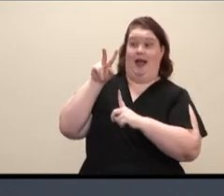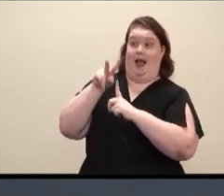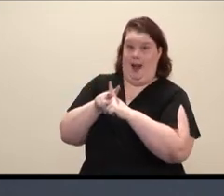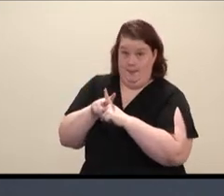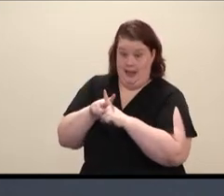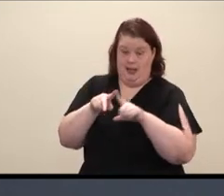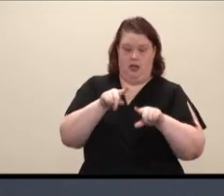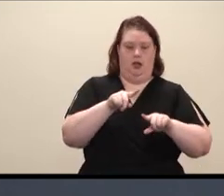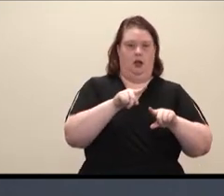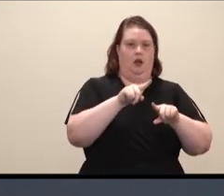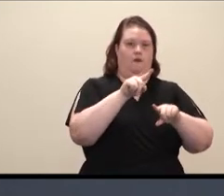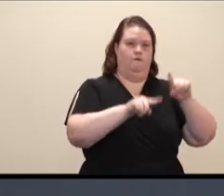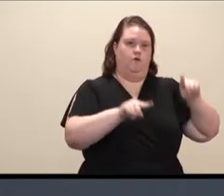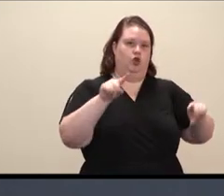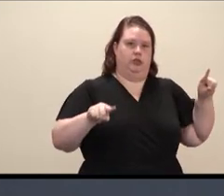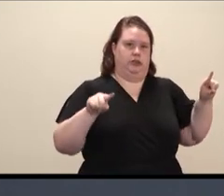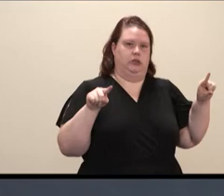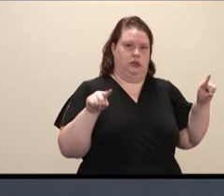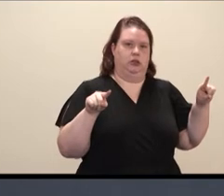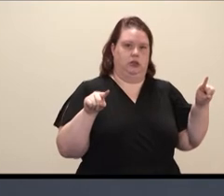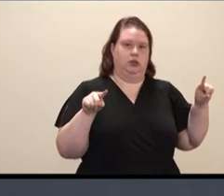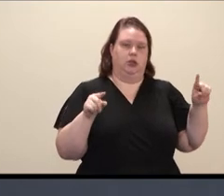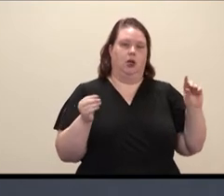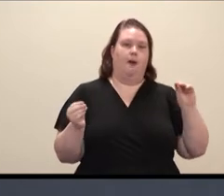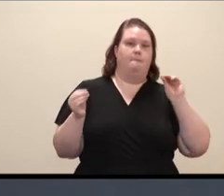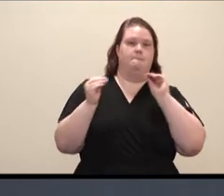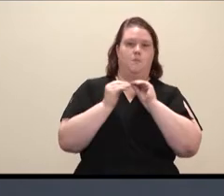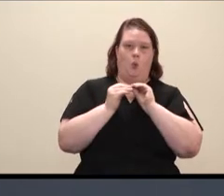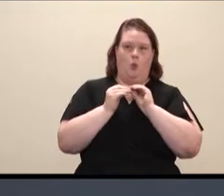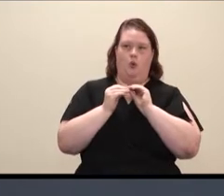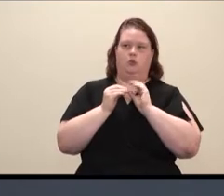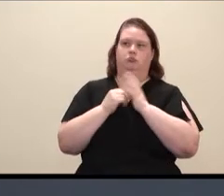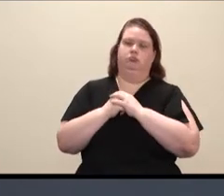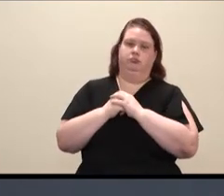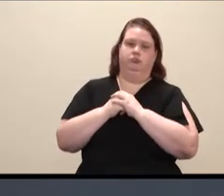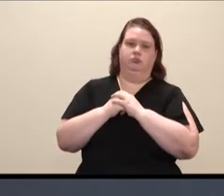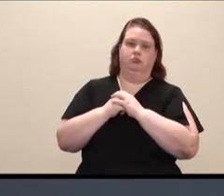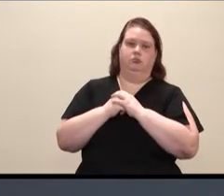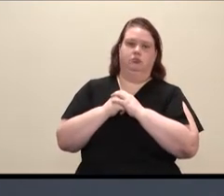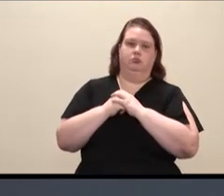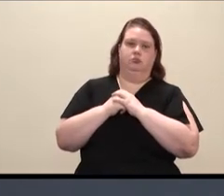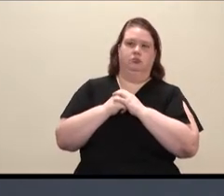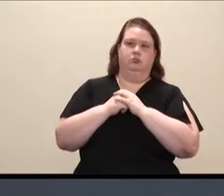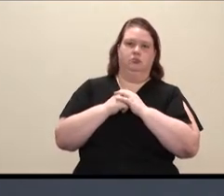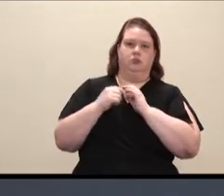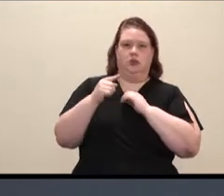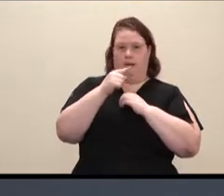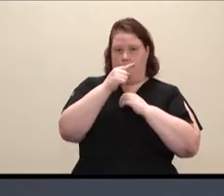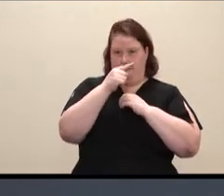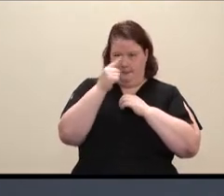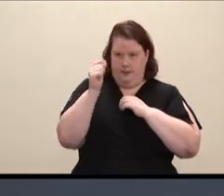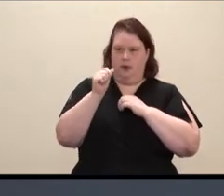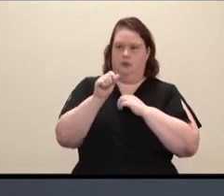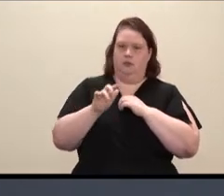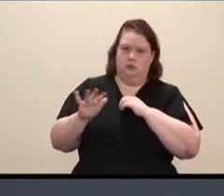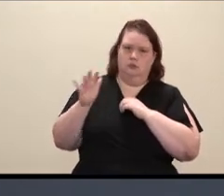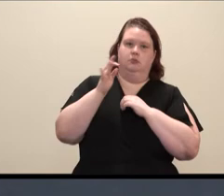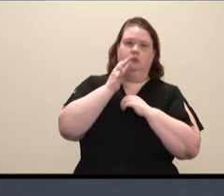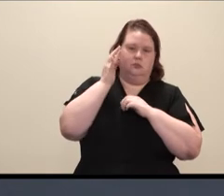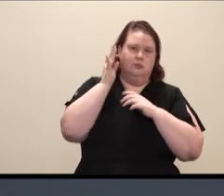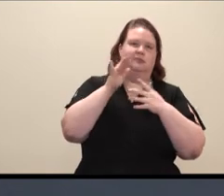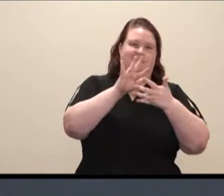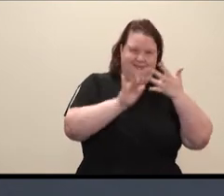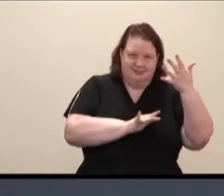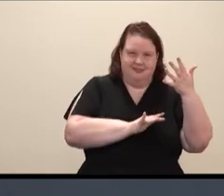pool and have more students of color in these programs so we can increase our diversity in our